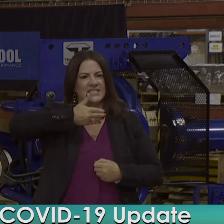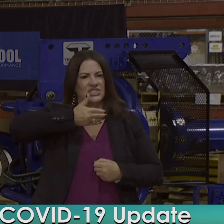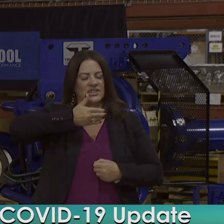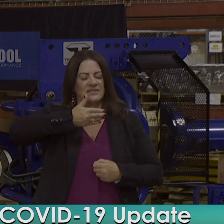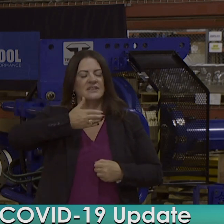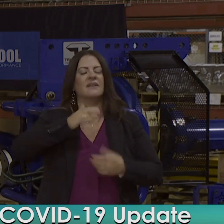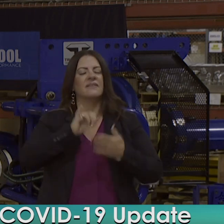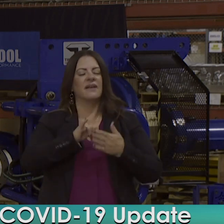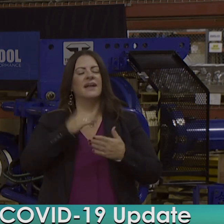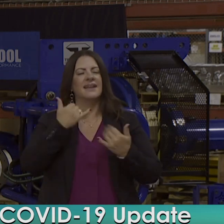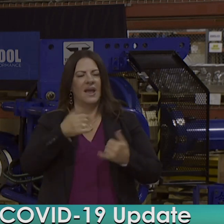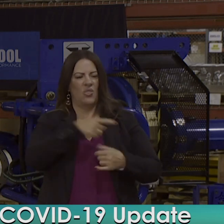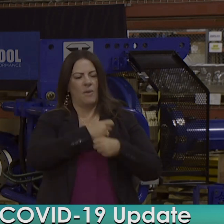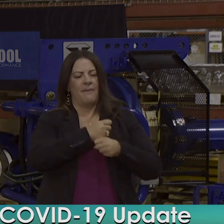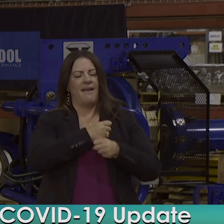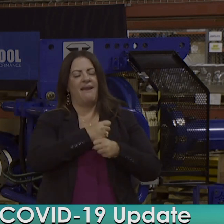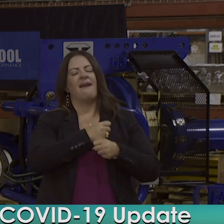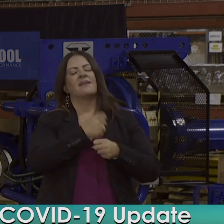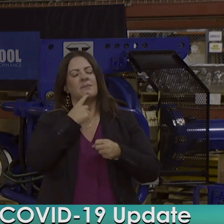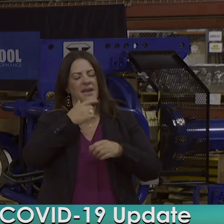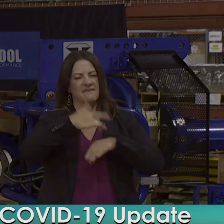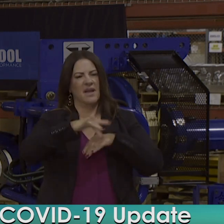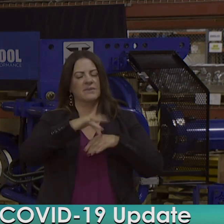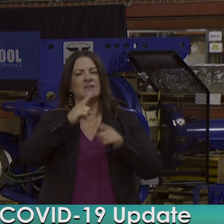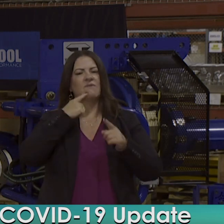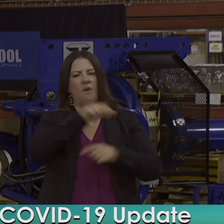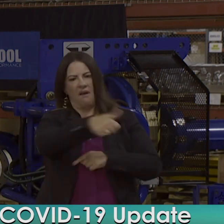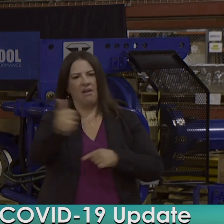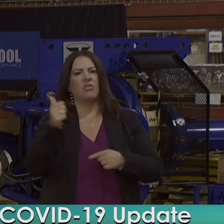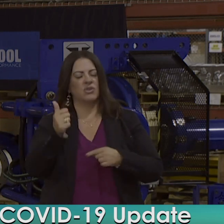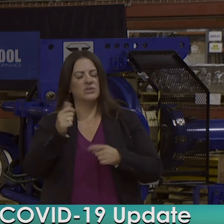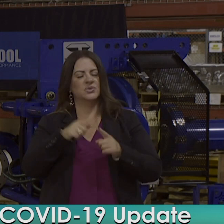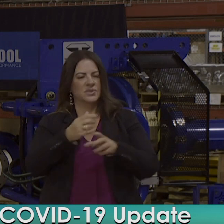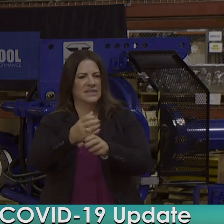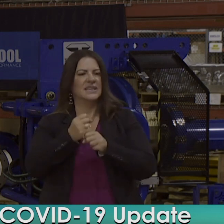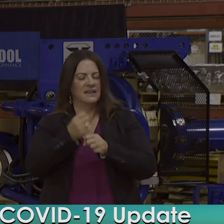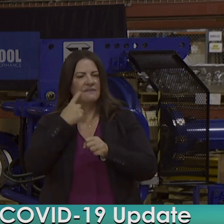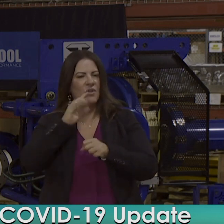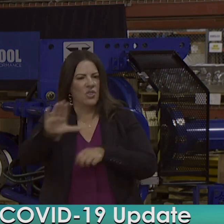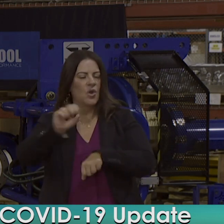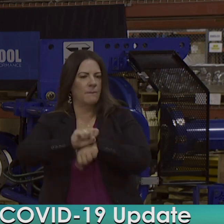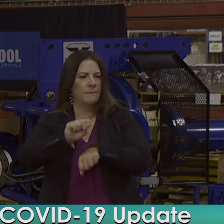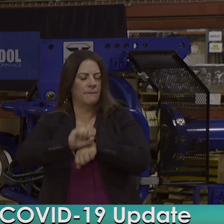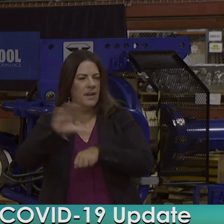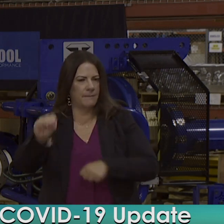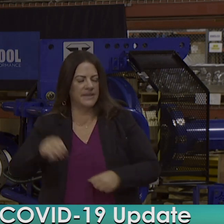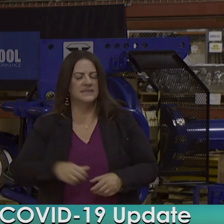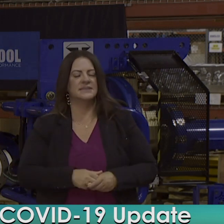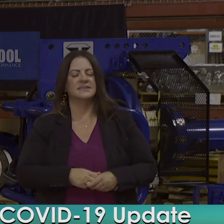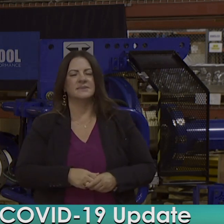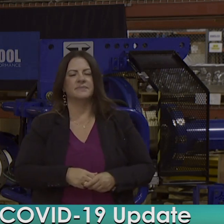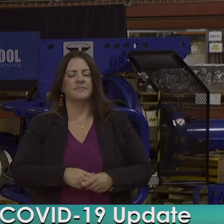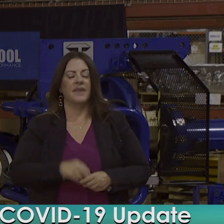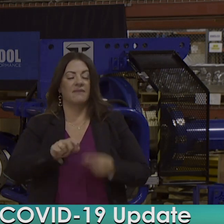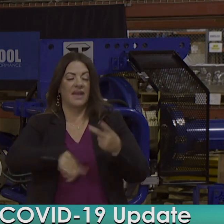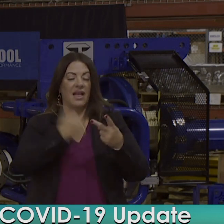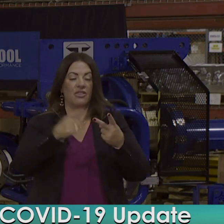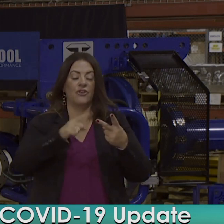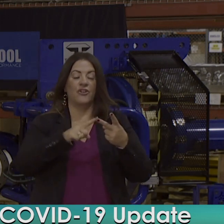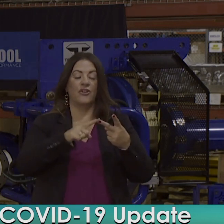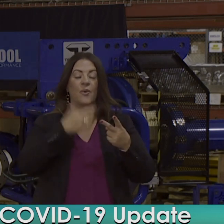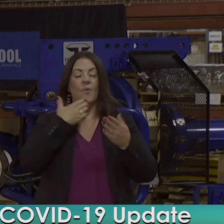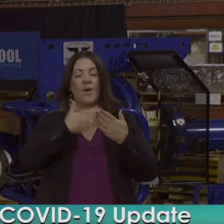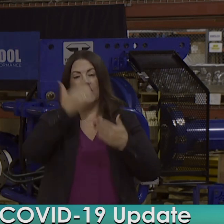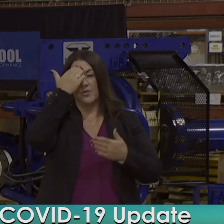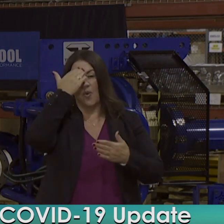now producing and making available to others. We have Align Manufacturing. That's another company, well